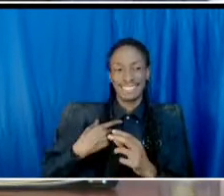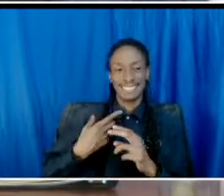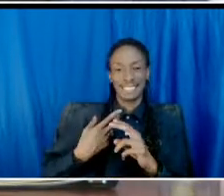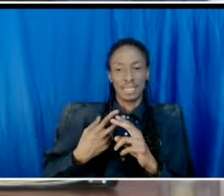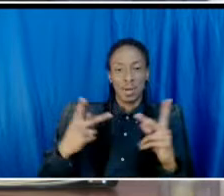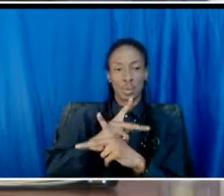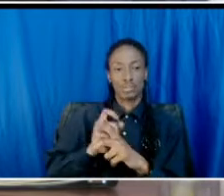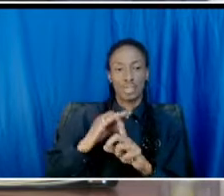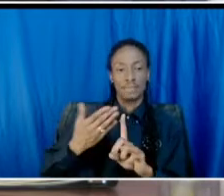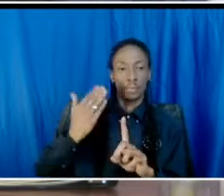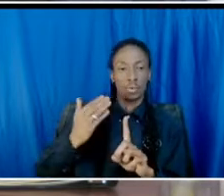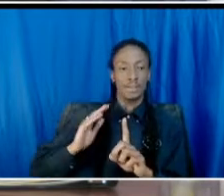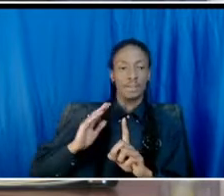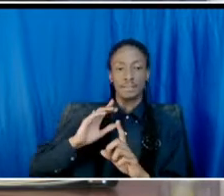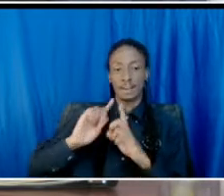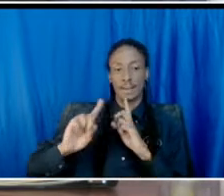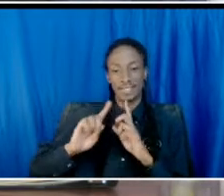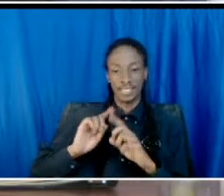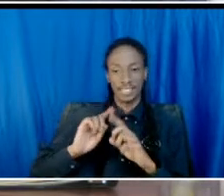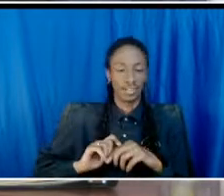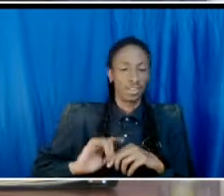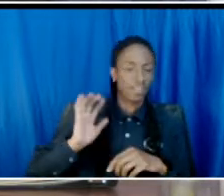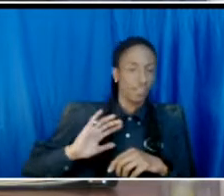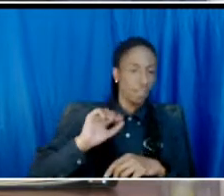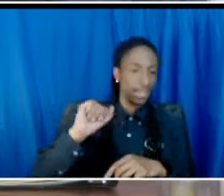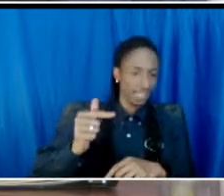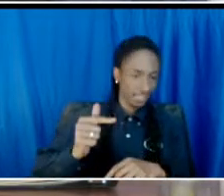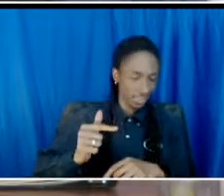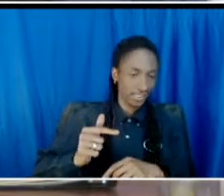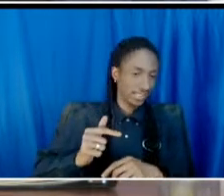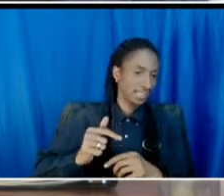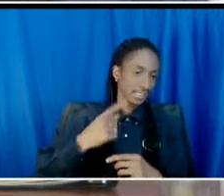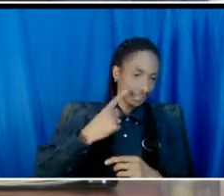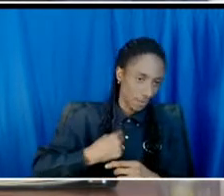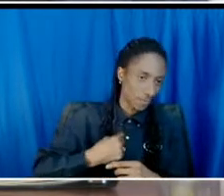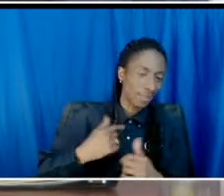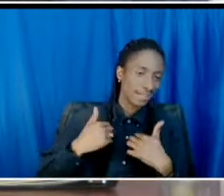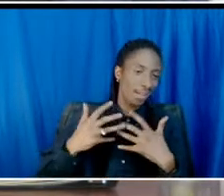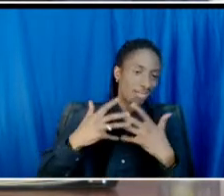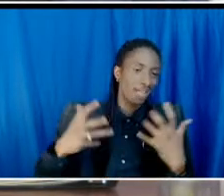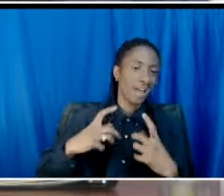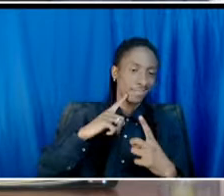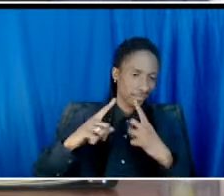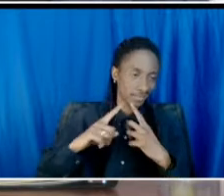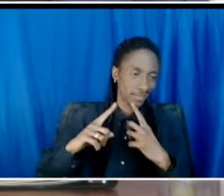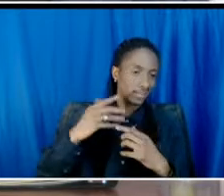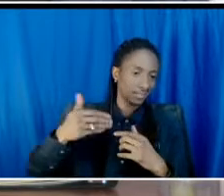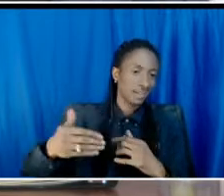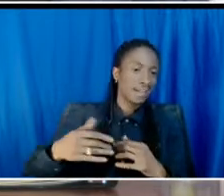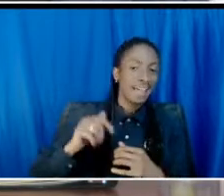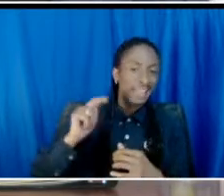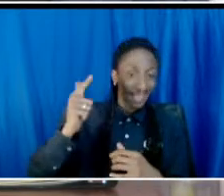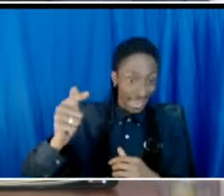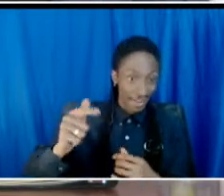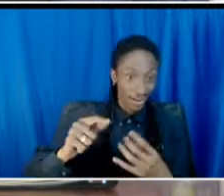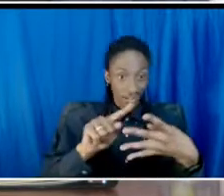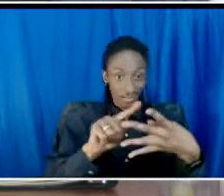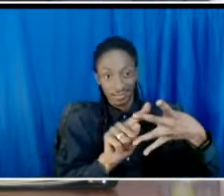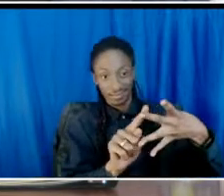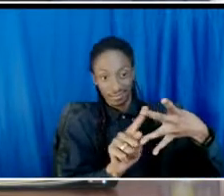the former acting AG indicated, there were a lot of communications that preceded that. As we got later in the month of December,